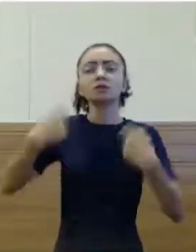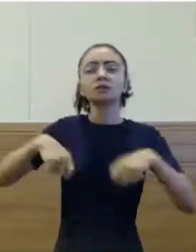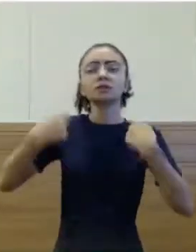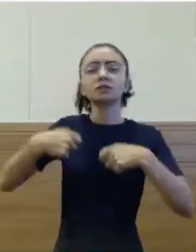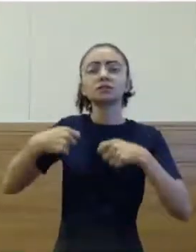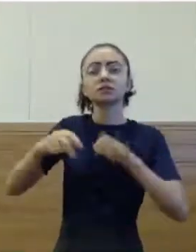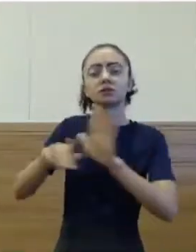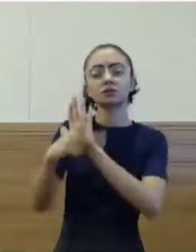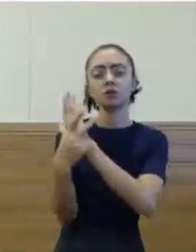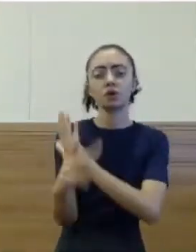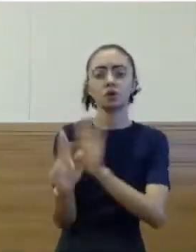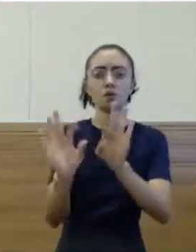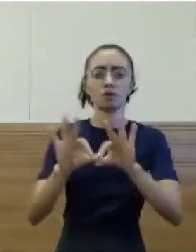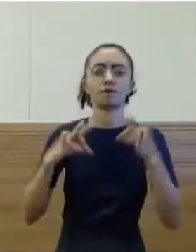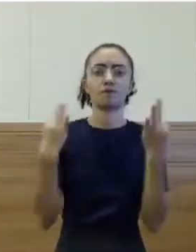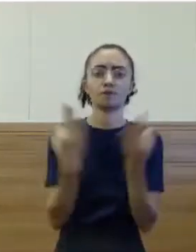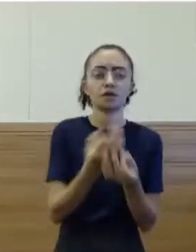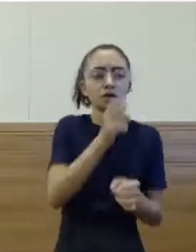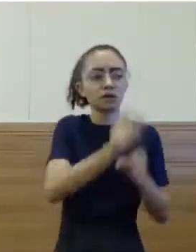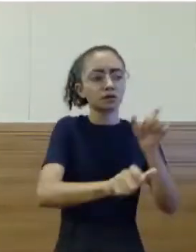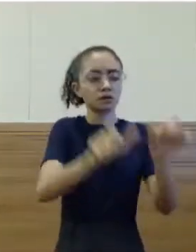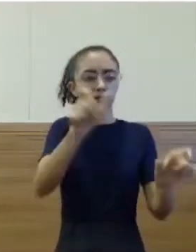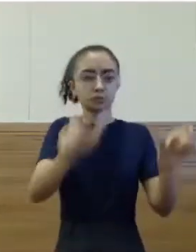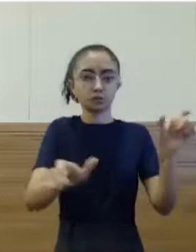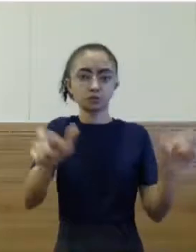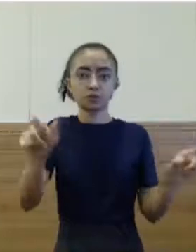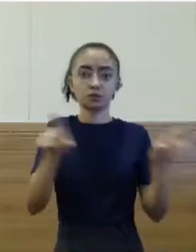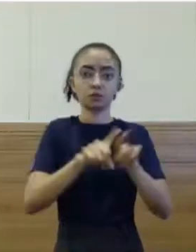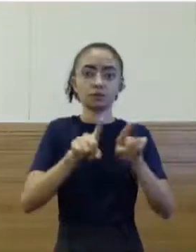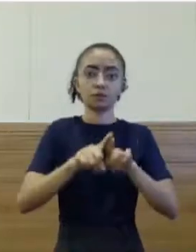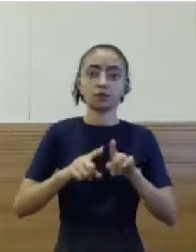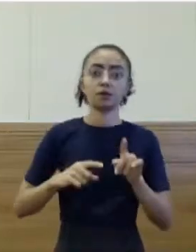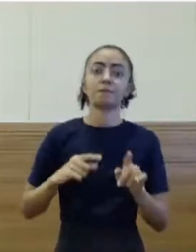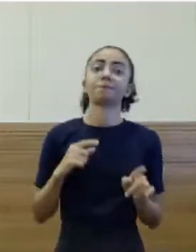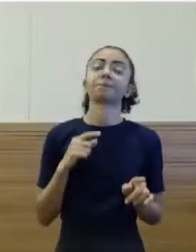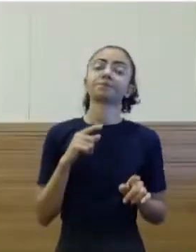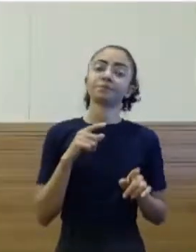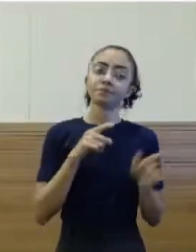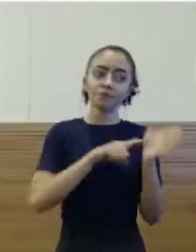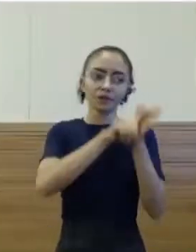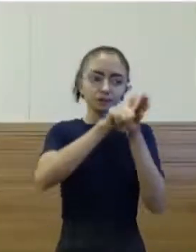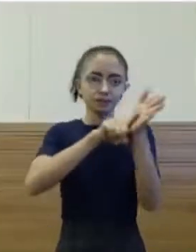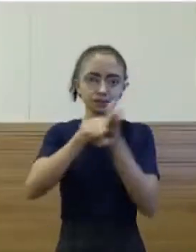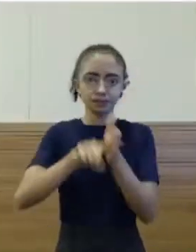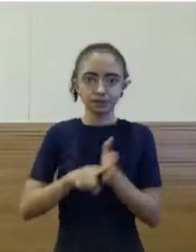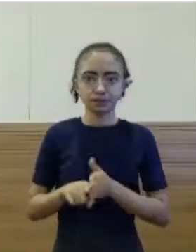to see what are the demands they have in terms of what they need in terms of orientation.